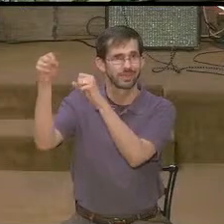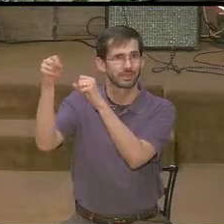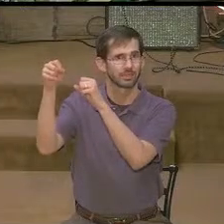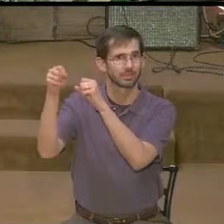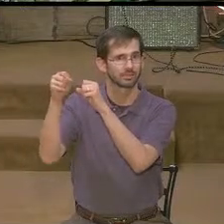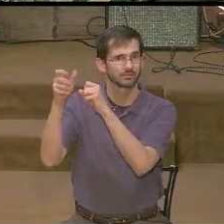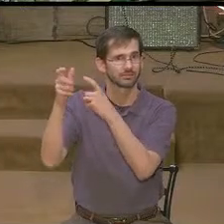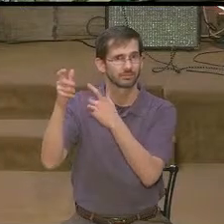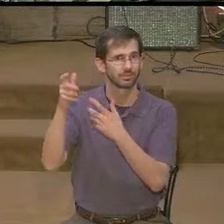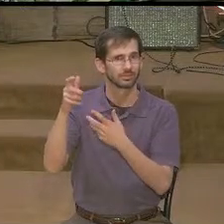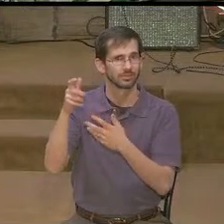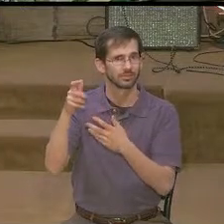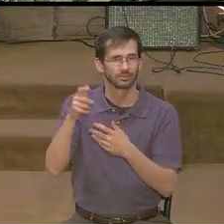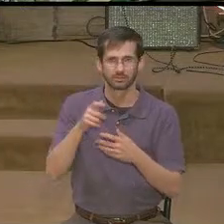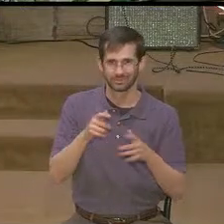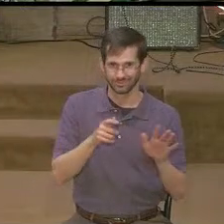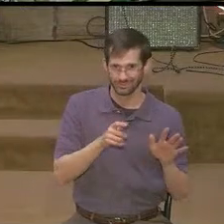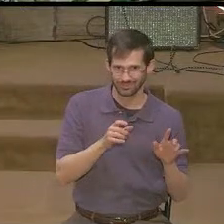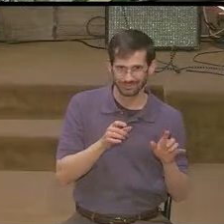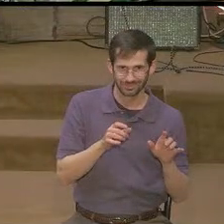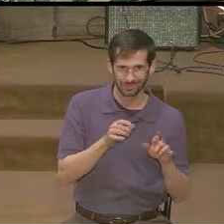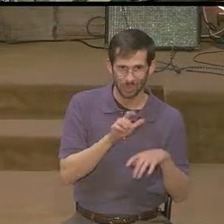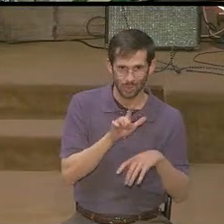We pick right up from Luke 24, 50.